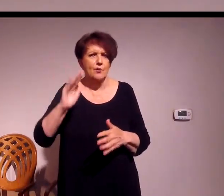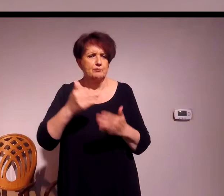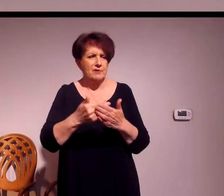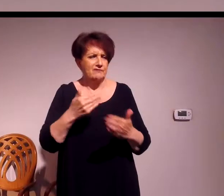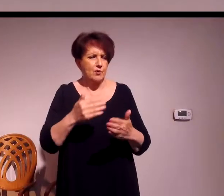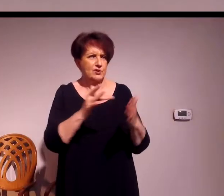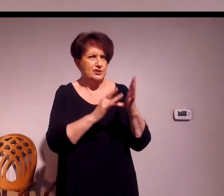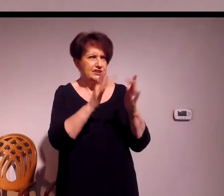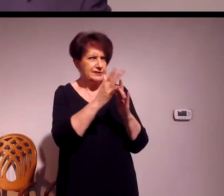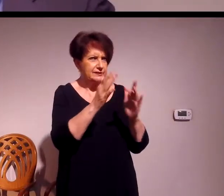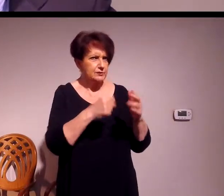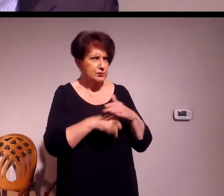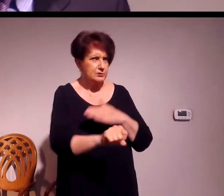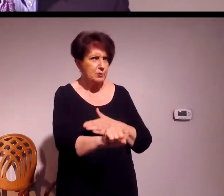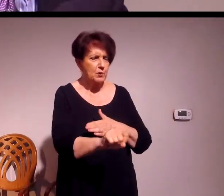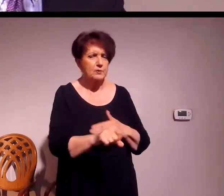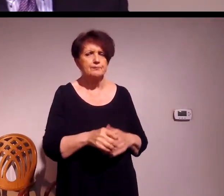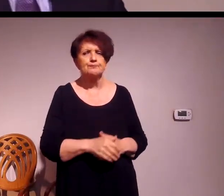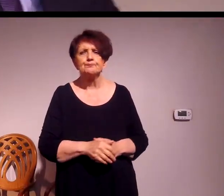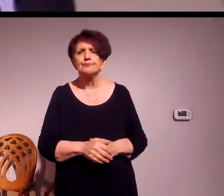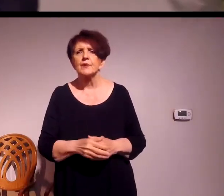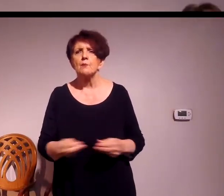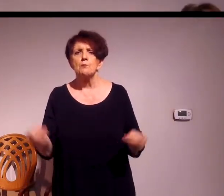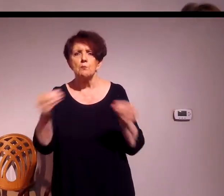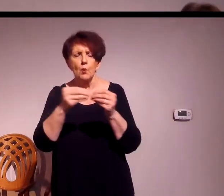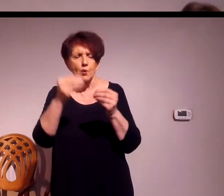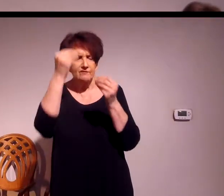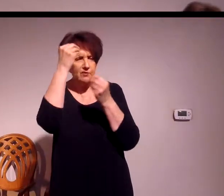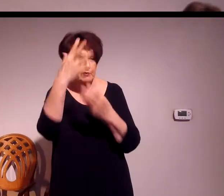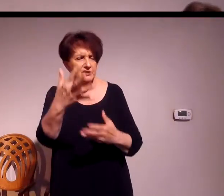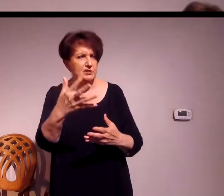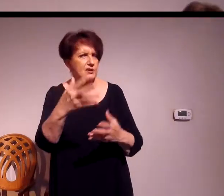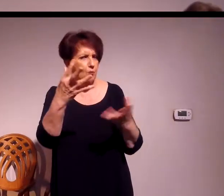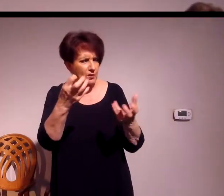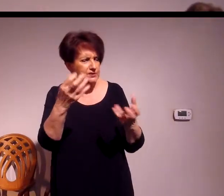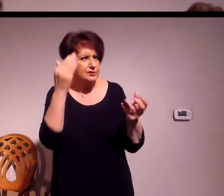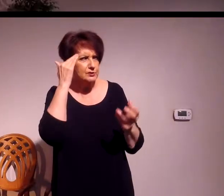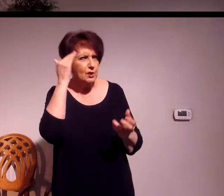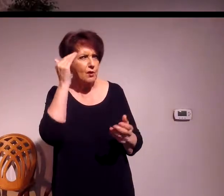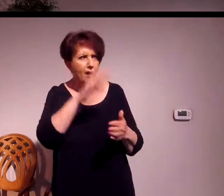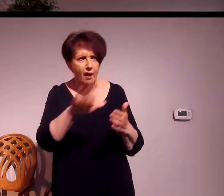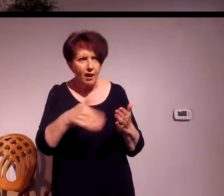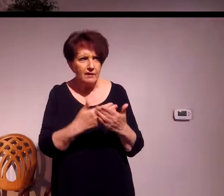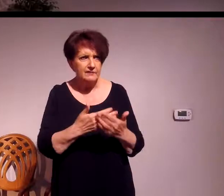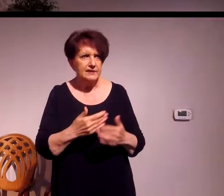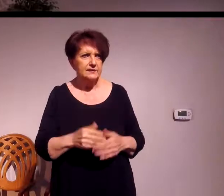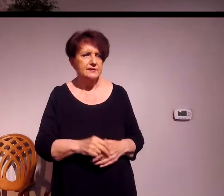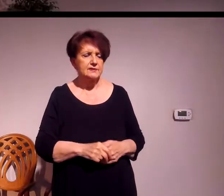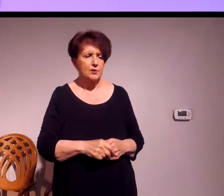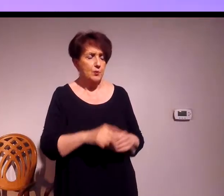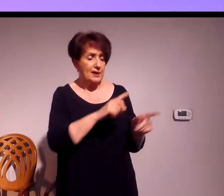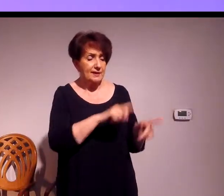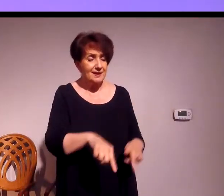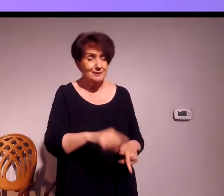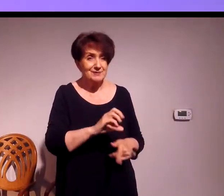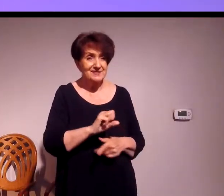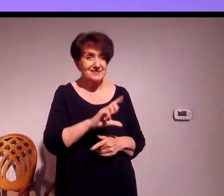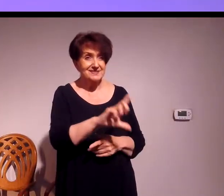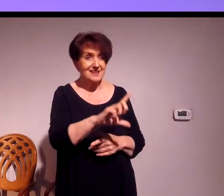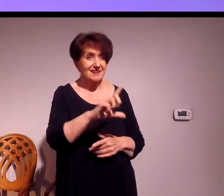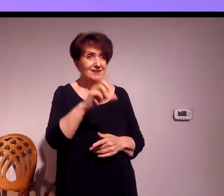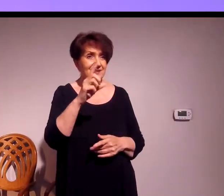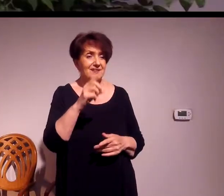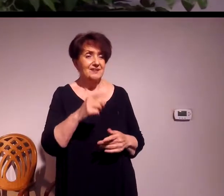like mystery systems and more knowledge, more information. That's what I wanted to know. I wanted to know all of that. And when I got to CSL, and they were talking about science